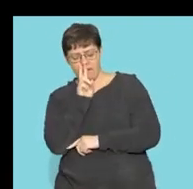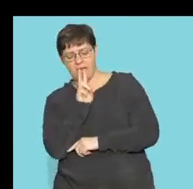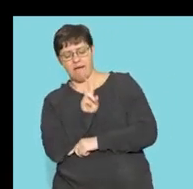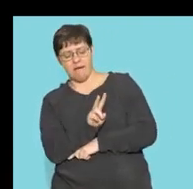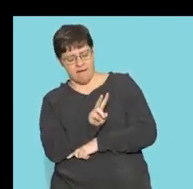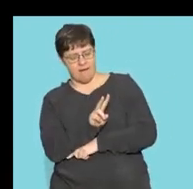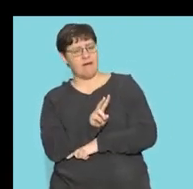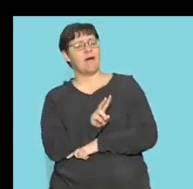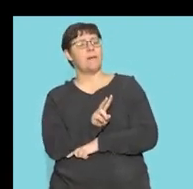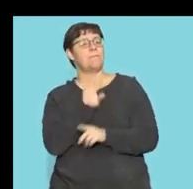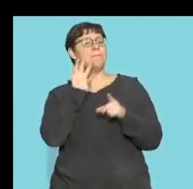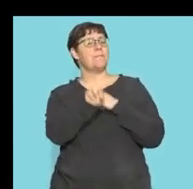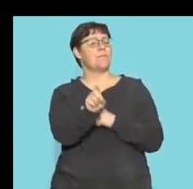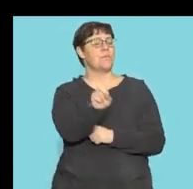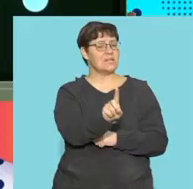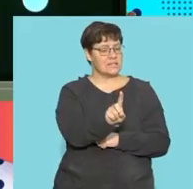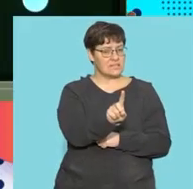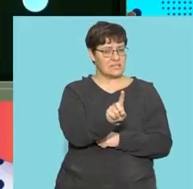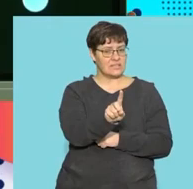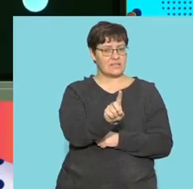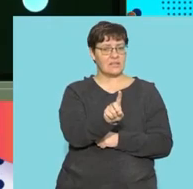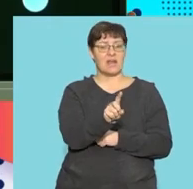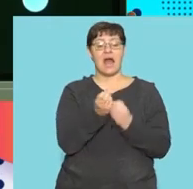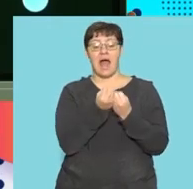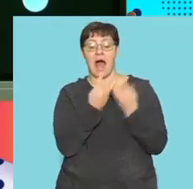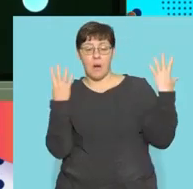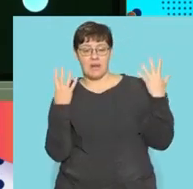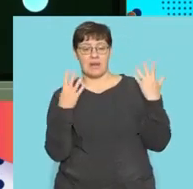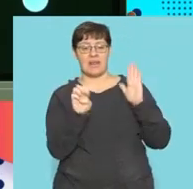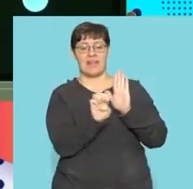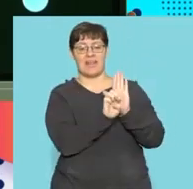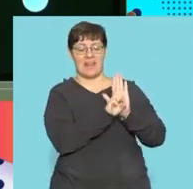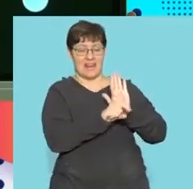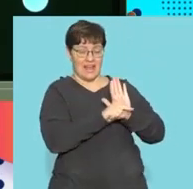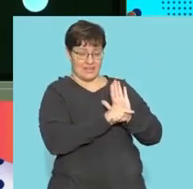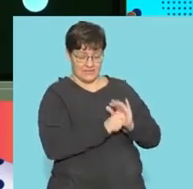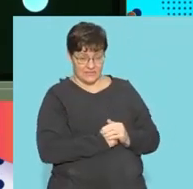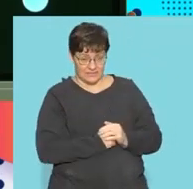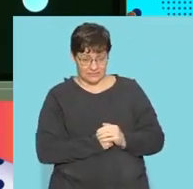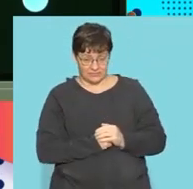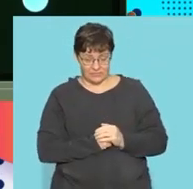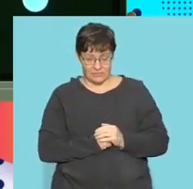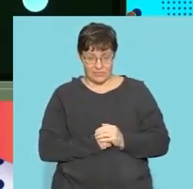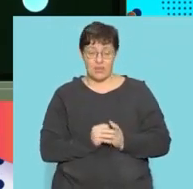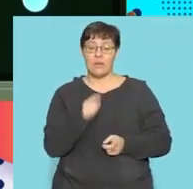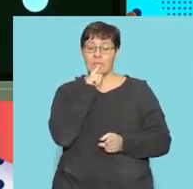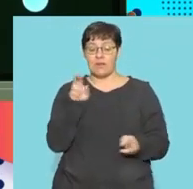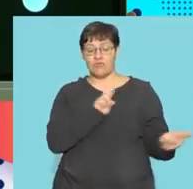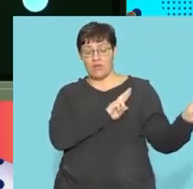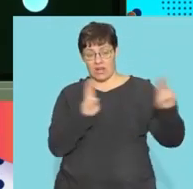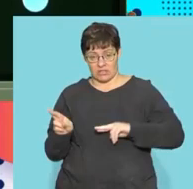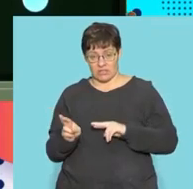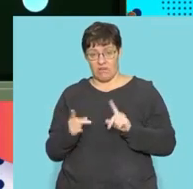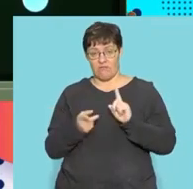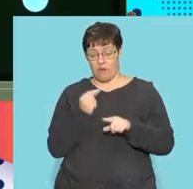we look at this reaction very carefully, and we see that look for the number of electrons. So the first thing to